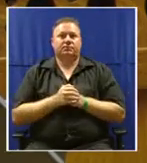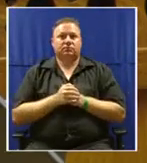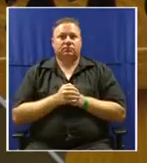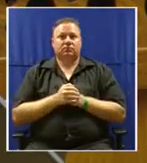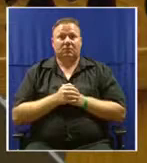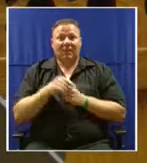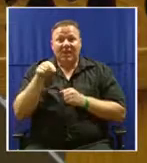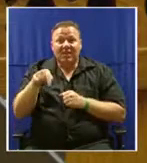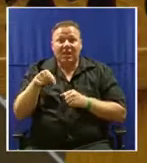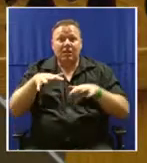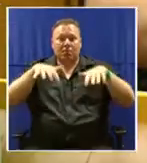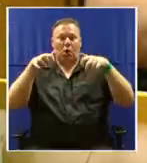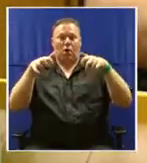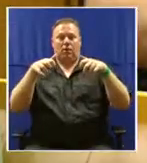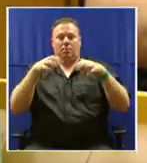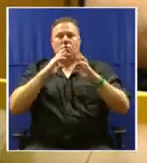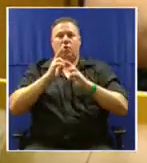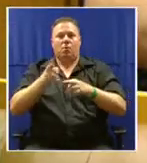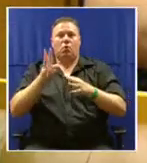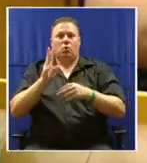this parliament.